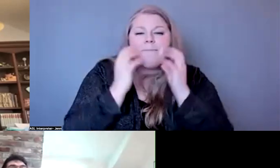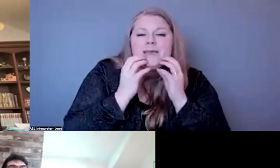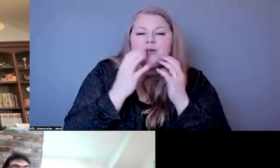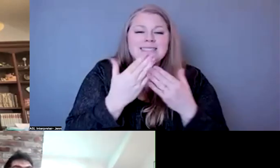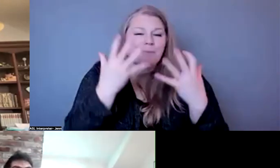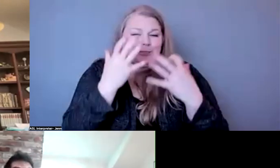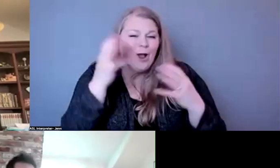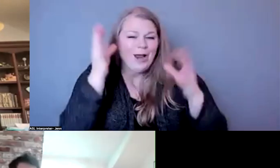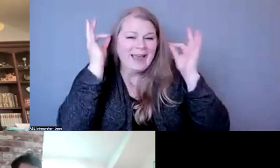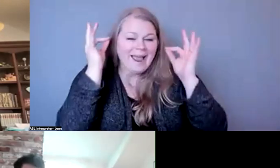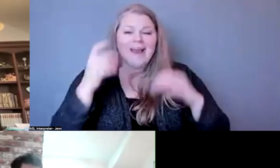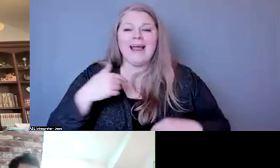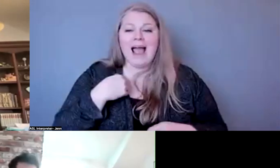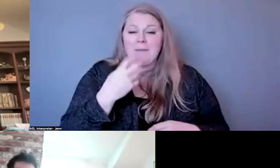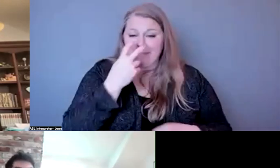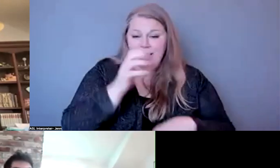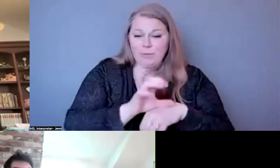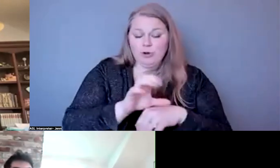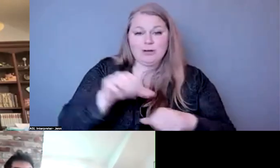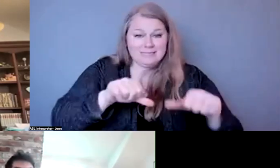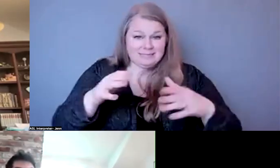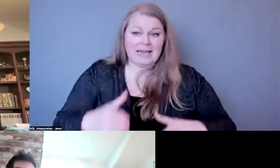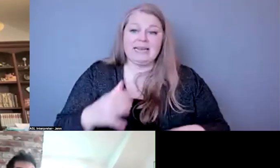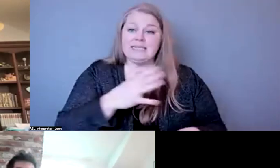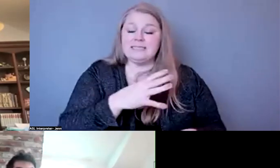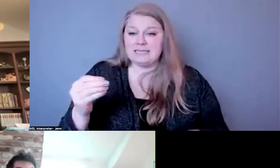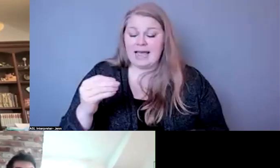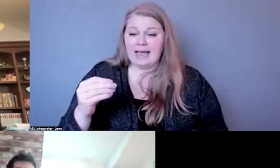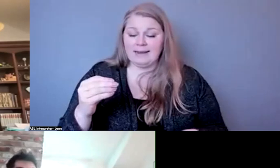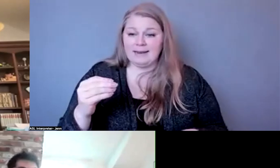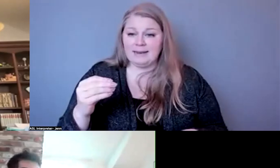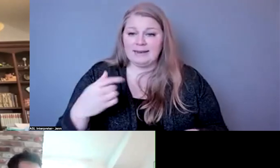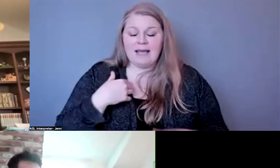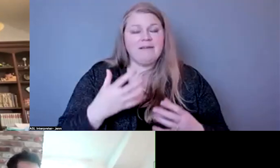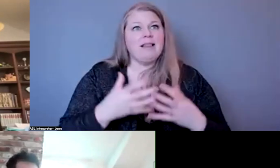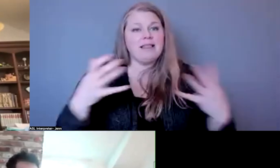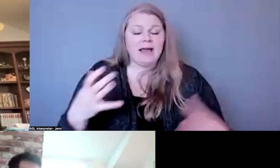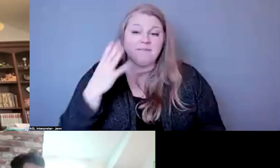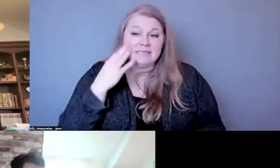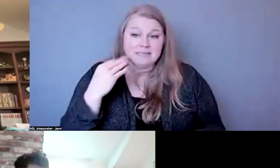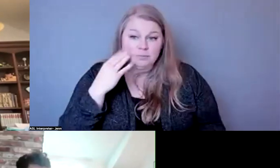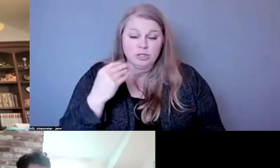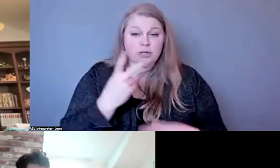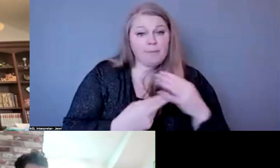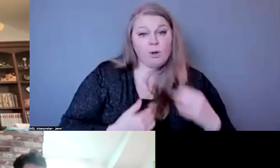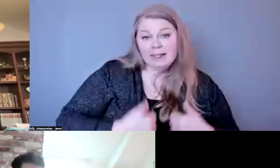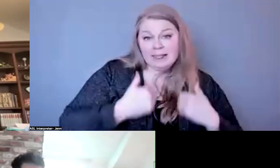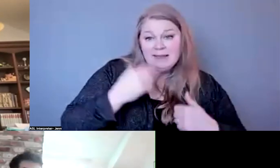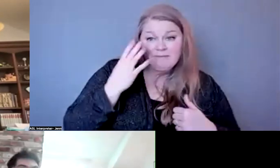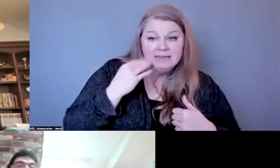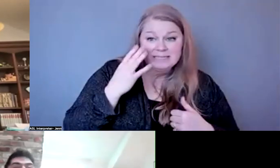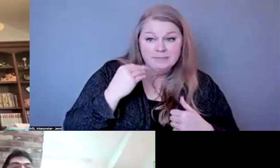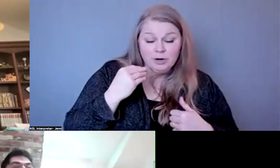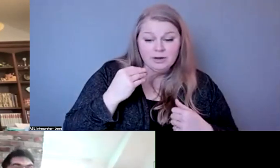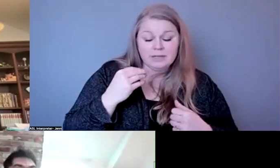hair. I'm a blind computer scientist and have a lot of experience, both lived experience in terms of